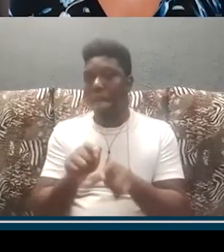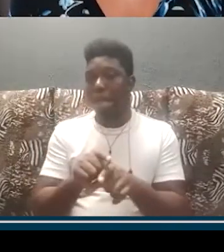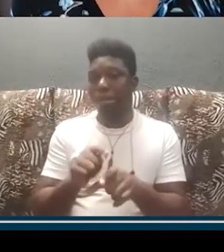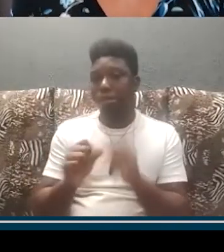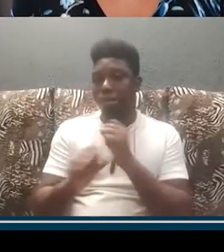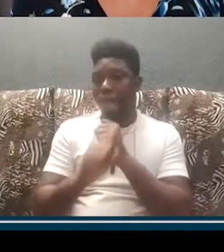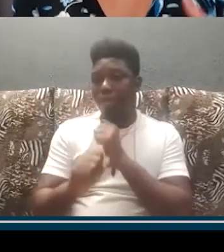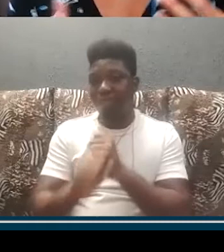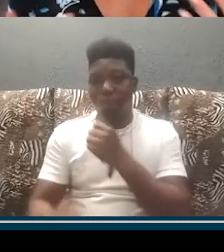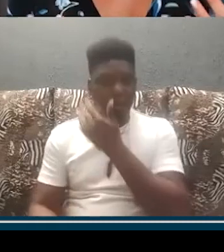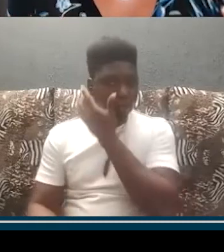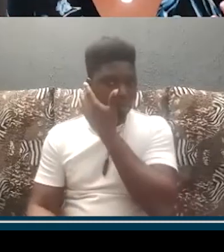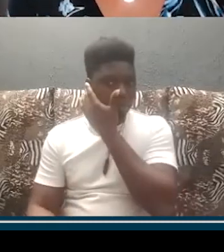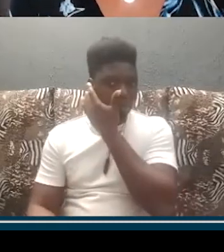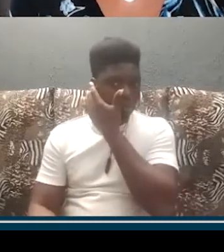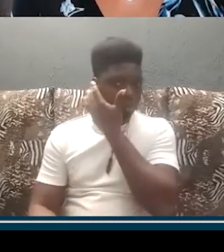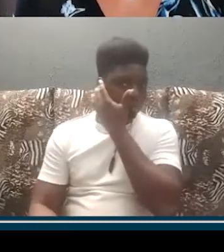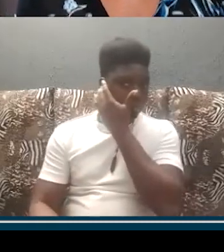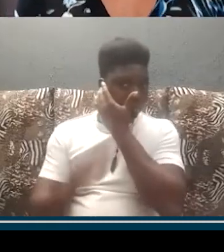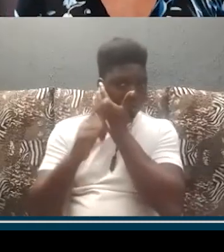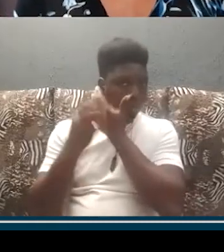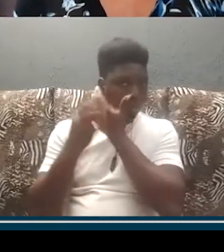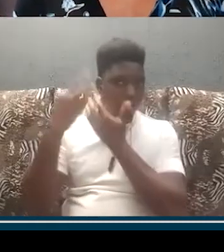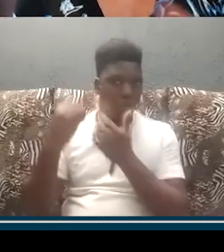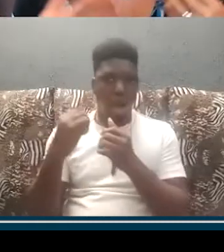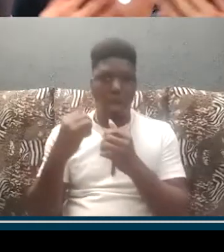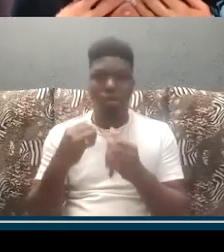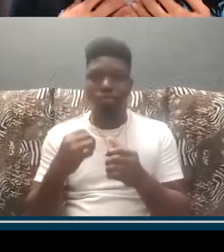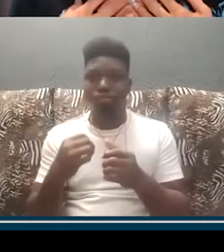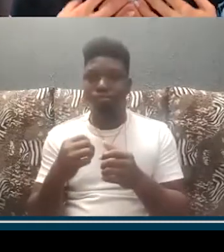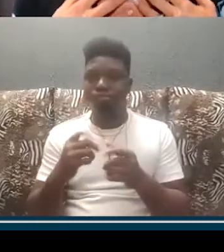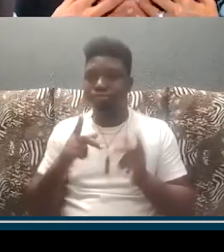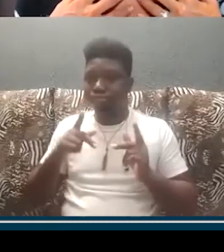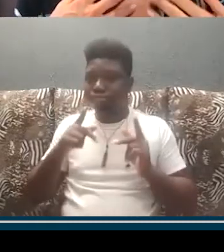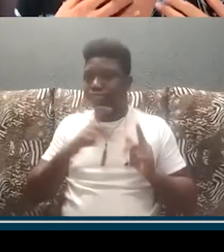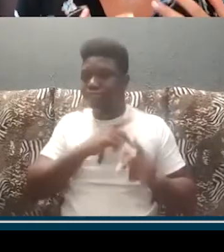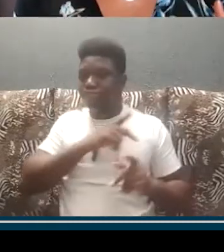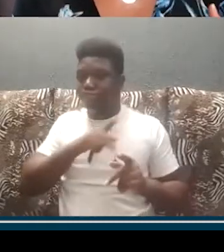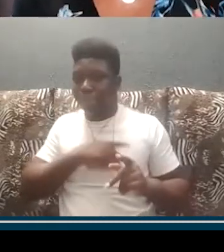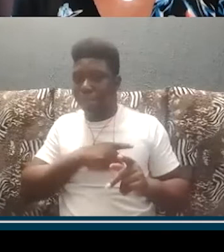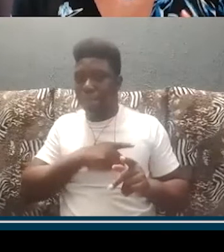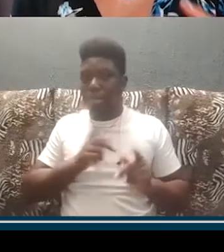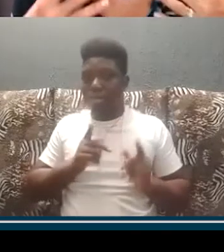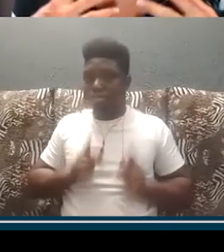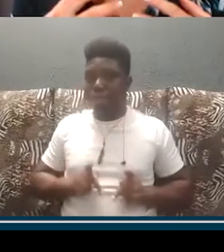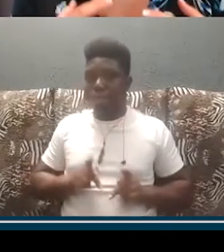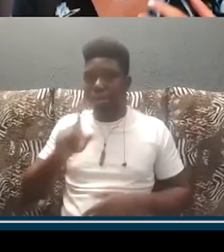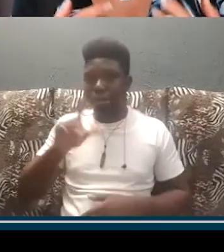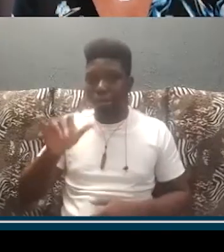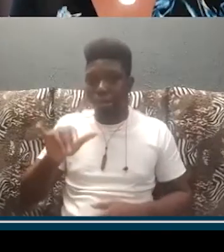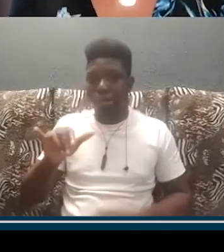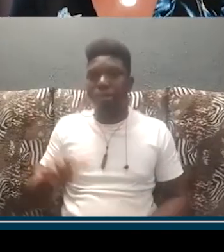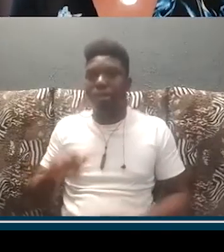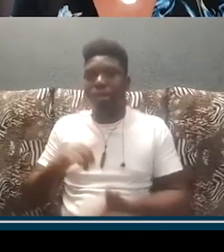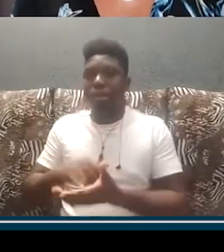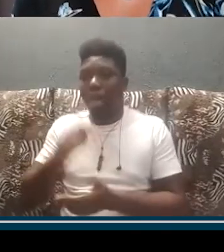his personality though. That's just part of who he is. It's much easier for me as a mom